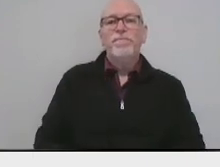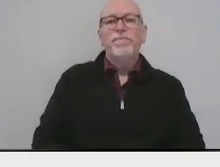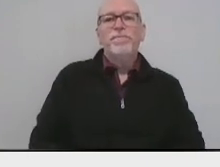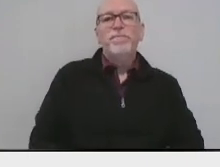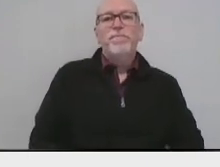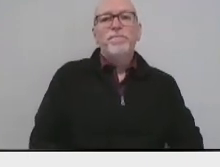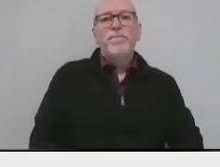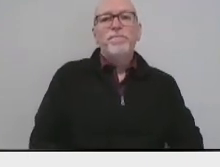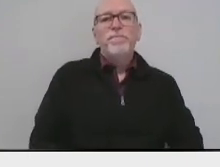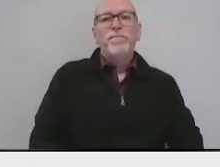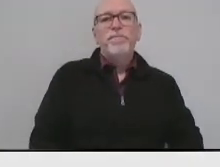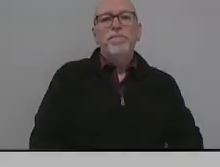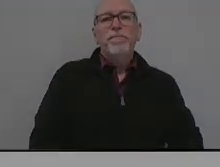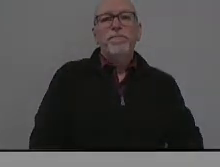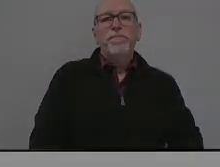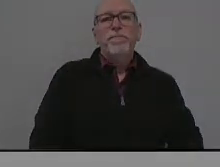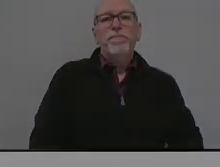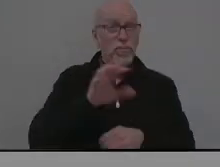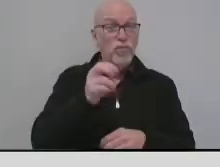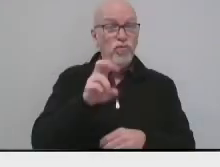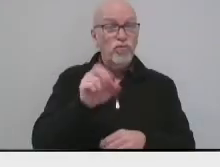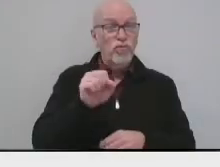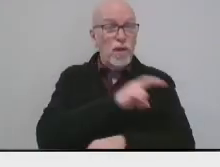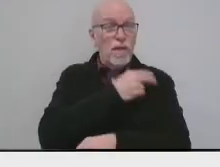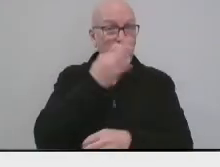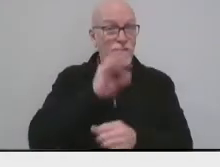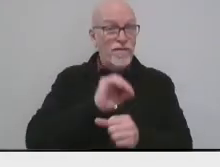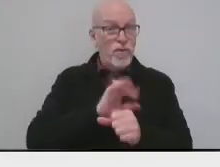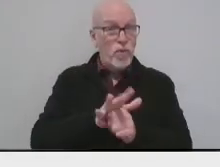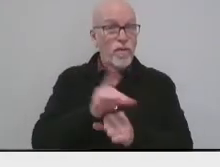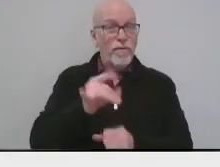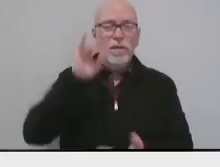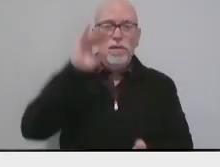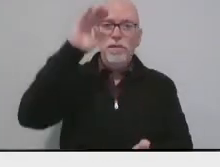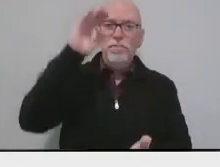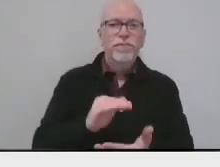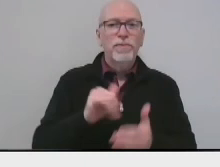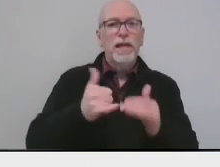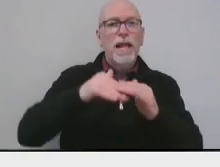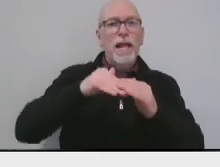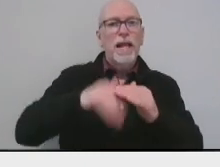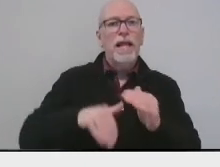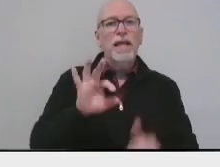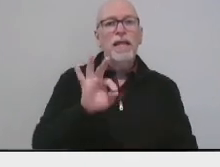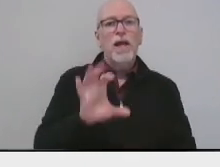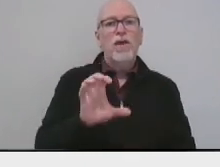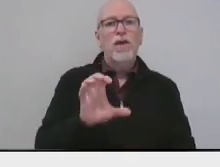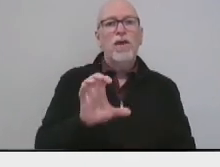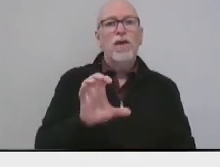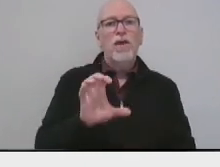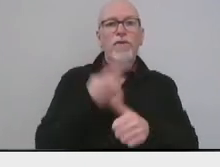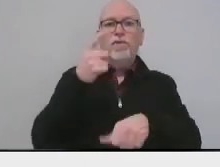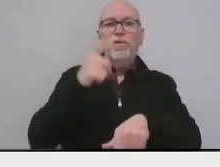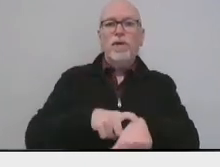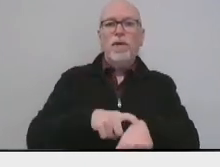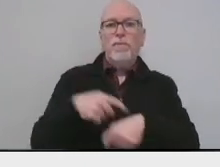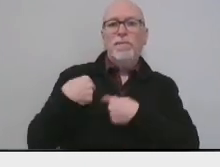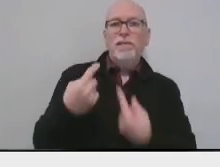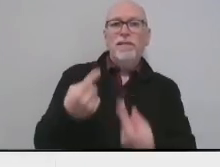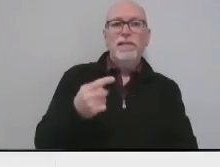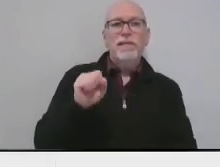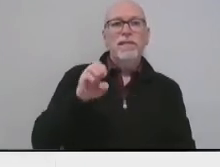seen another decline. COVID has dropped below 900 for the first time since late